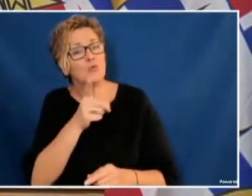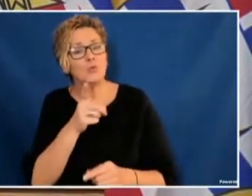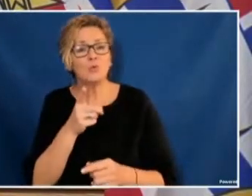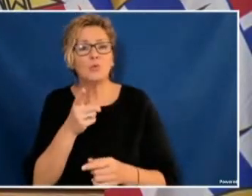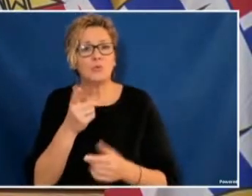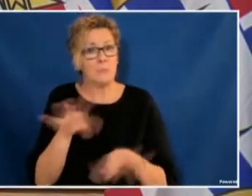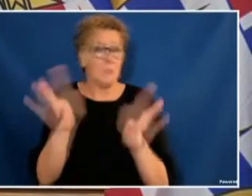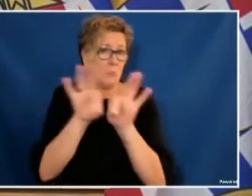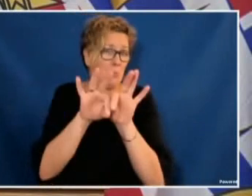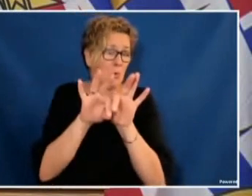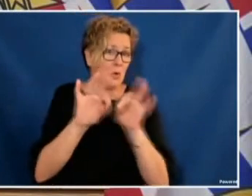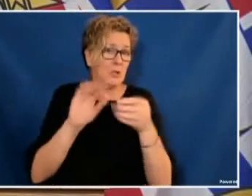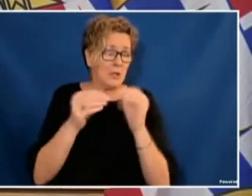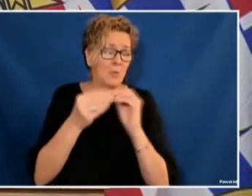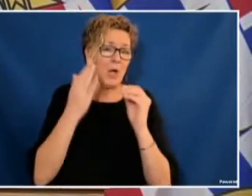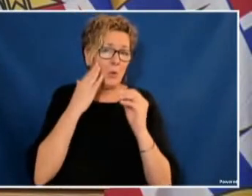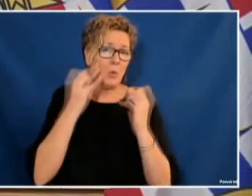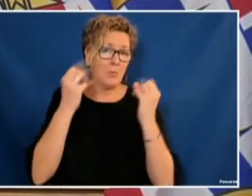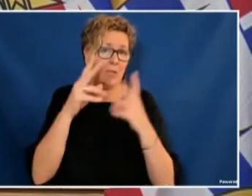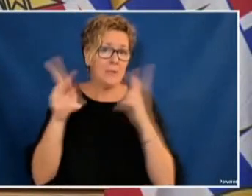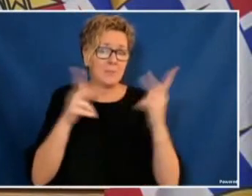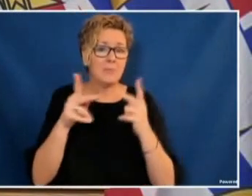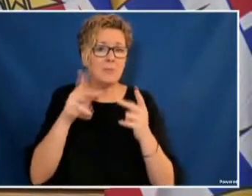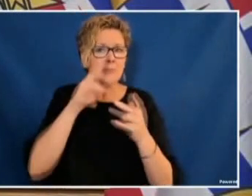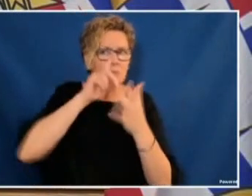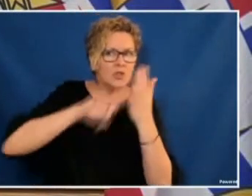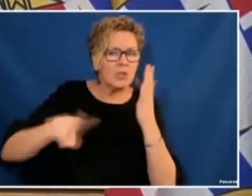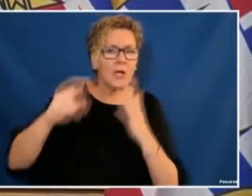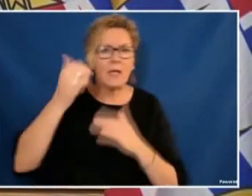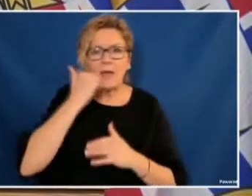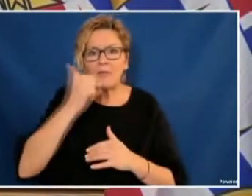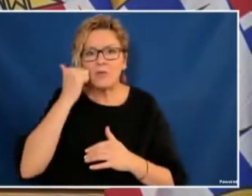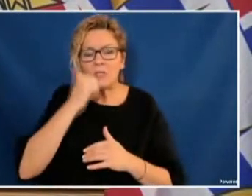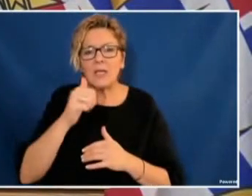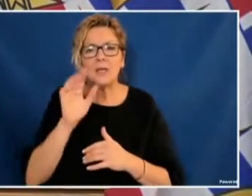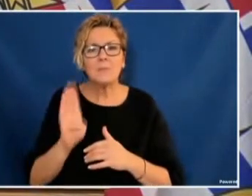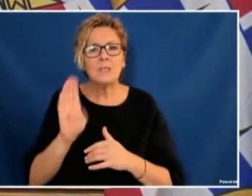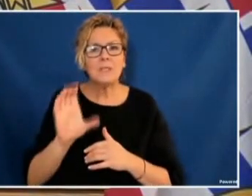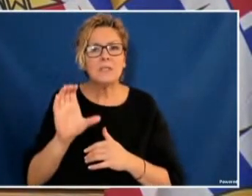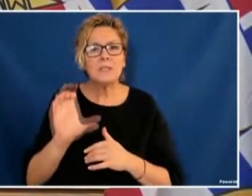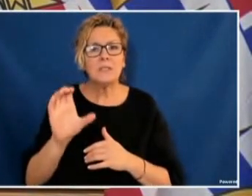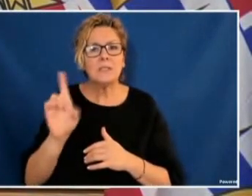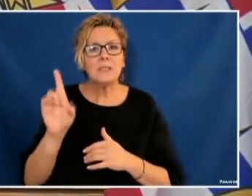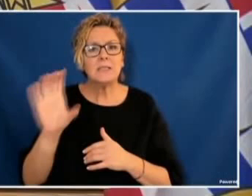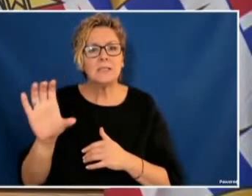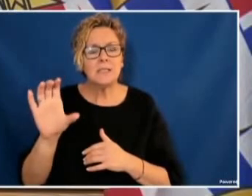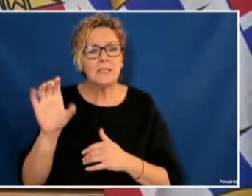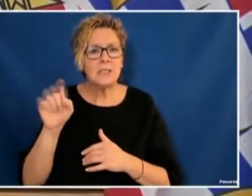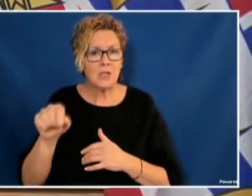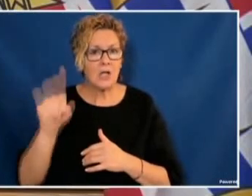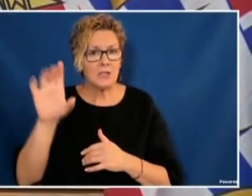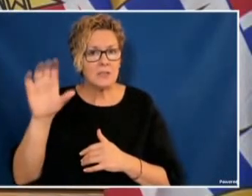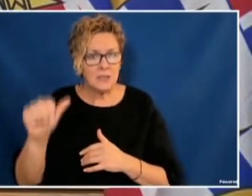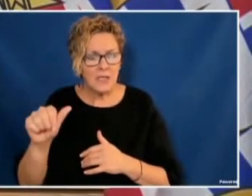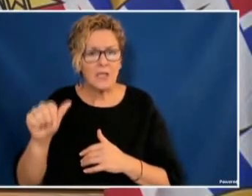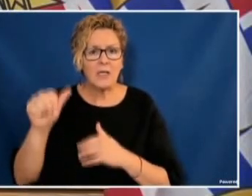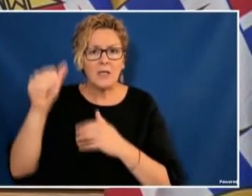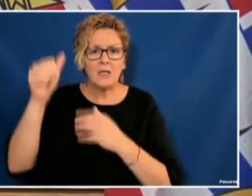weekend to reconcile the numbers that we have and make sure that we are reporting everything in the statistics.